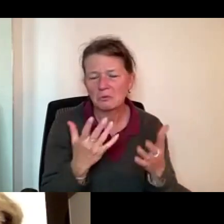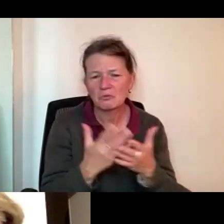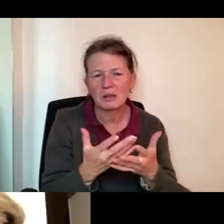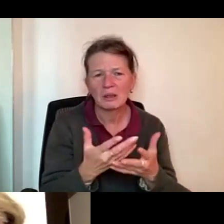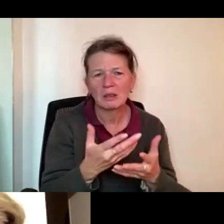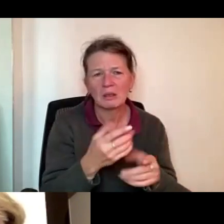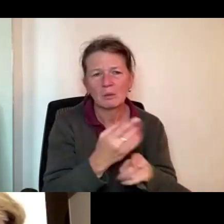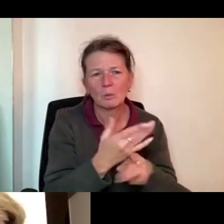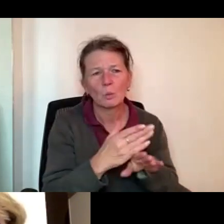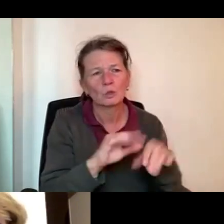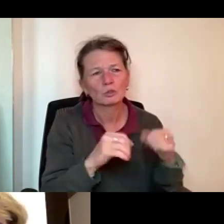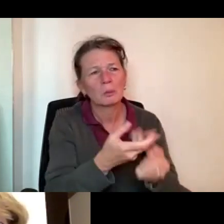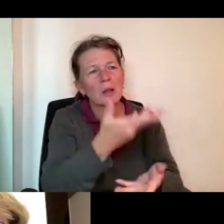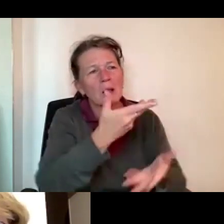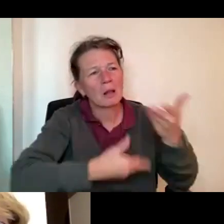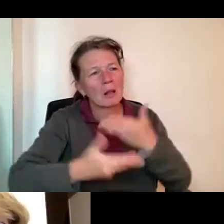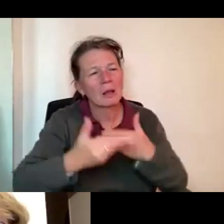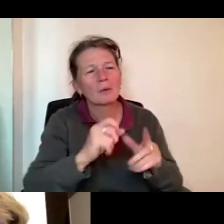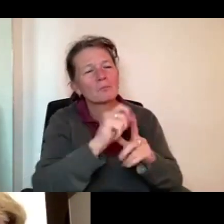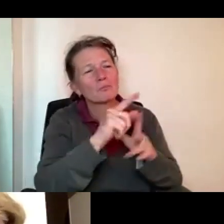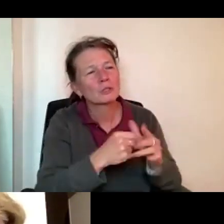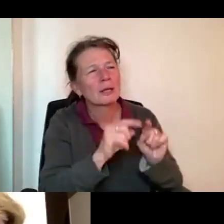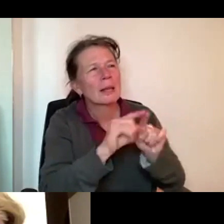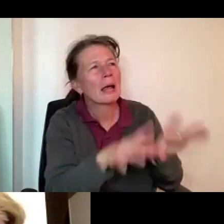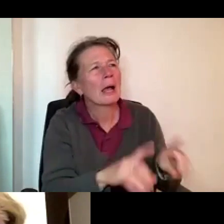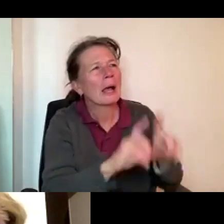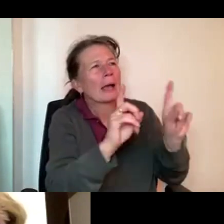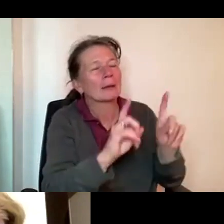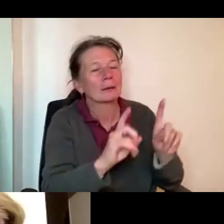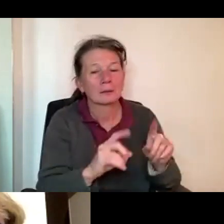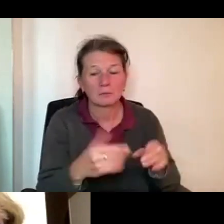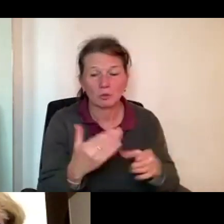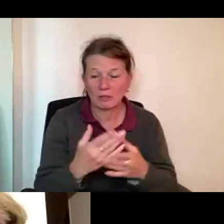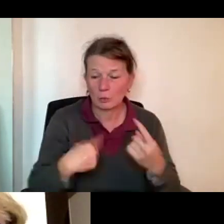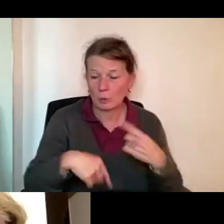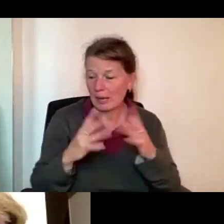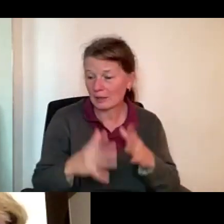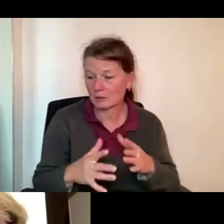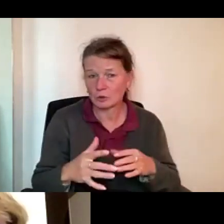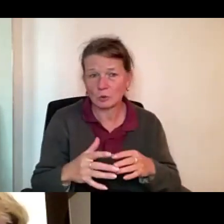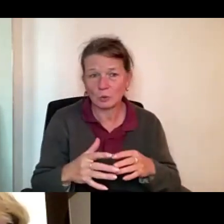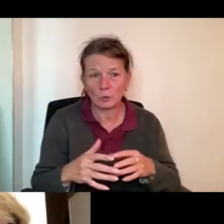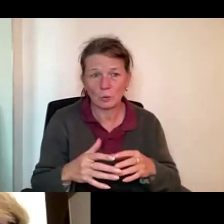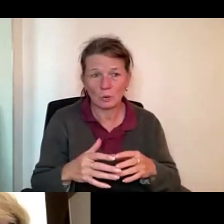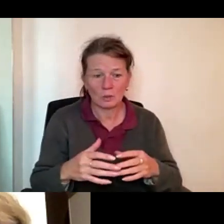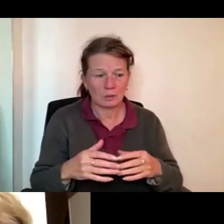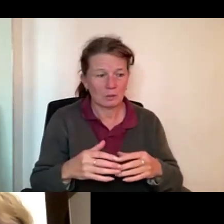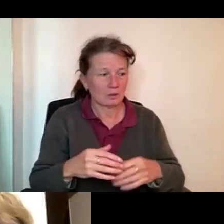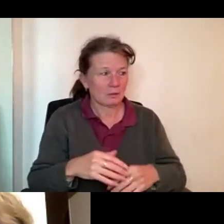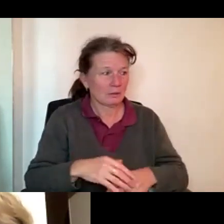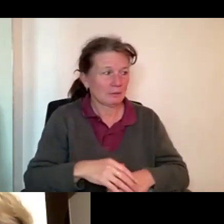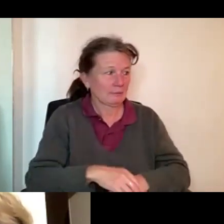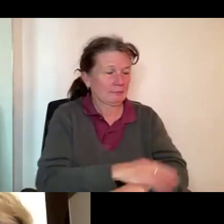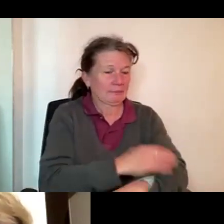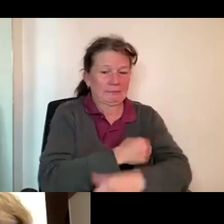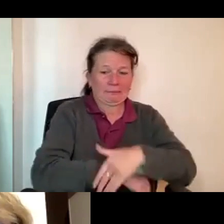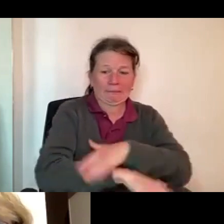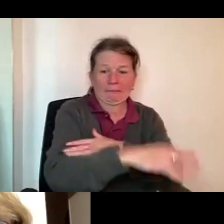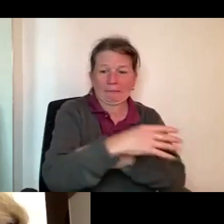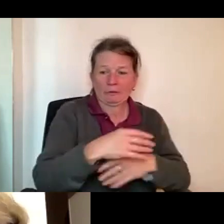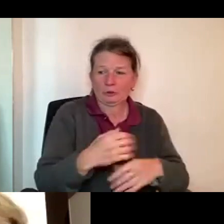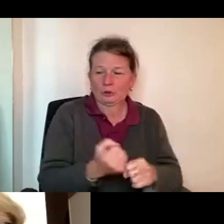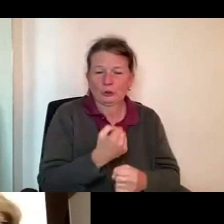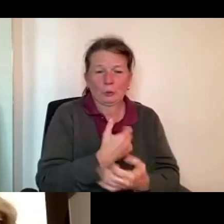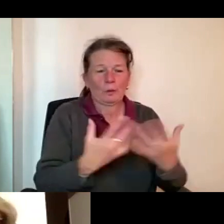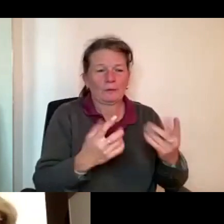about what the project would be, but we ended up having to sort of really thrust ourselves forward and do loads of different stuff.